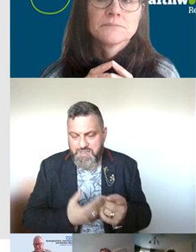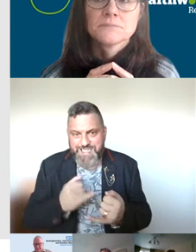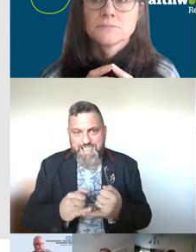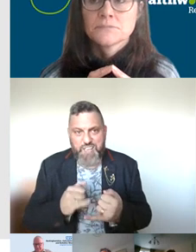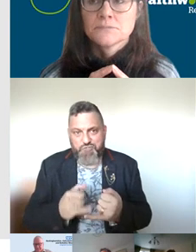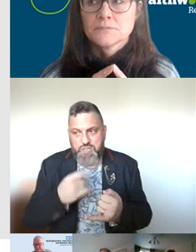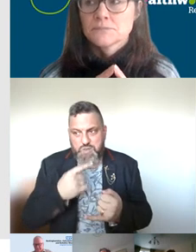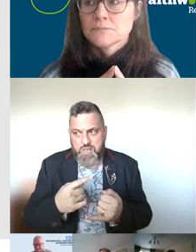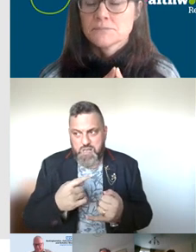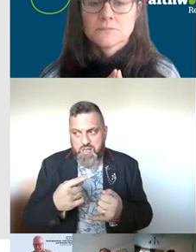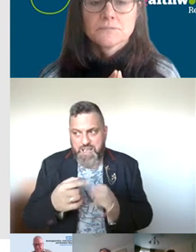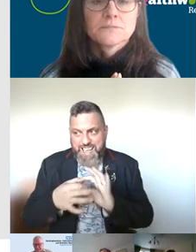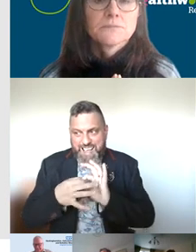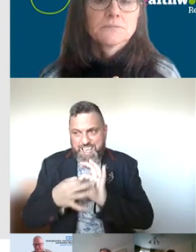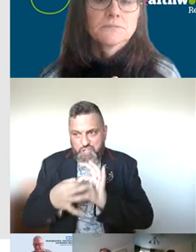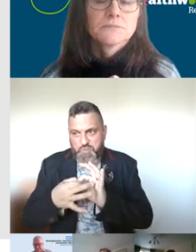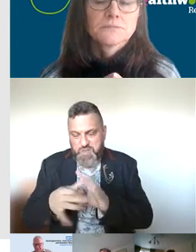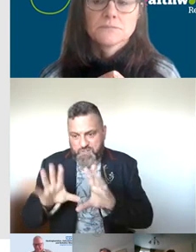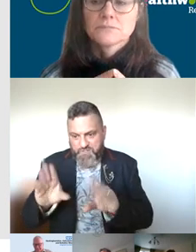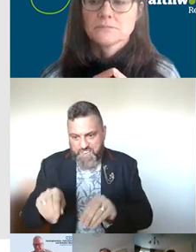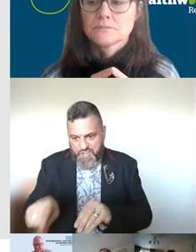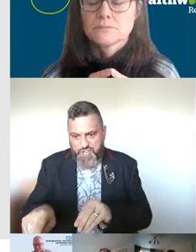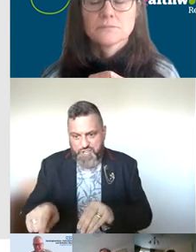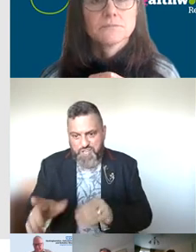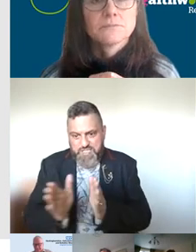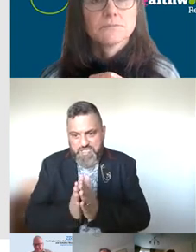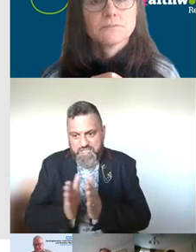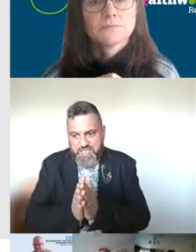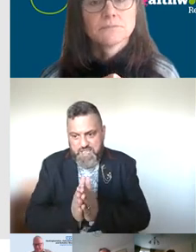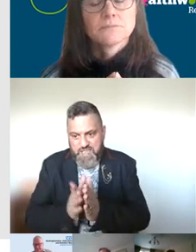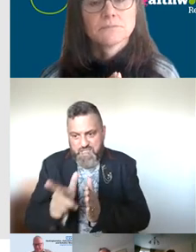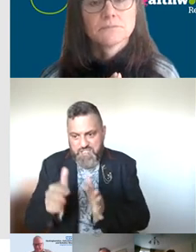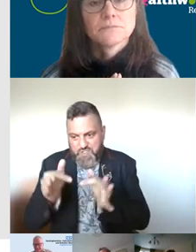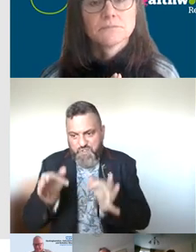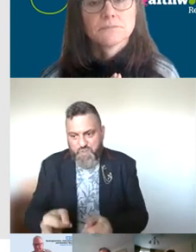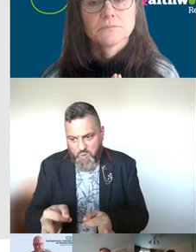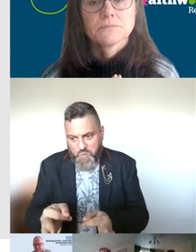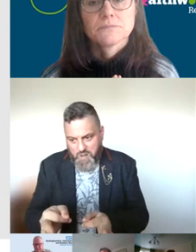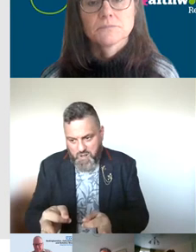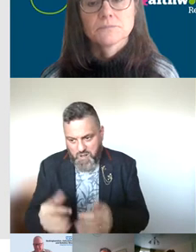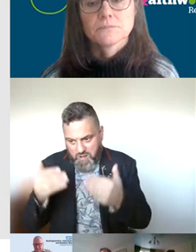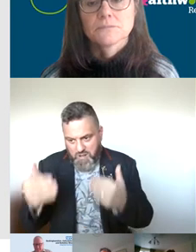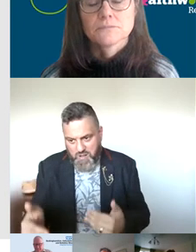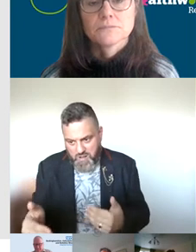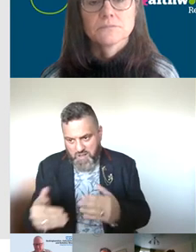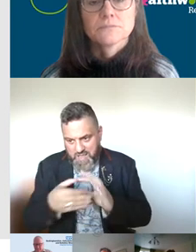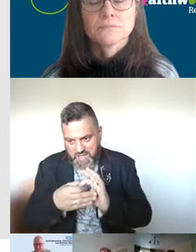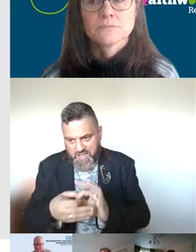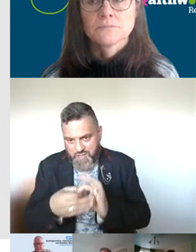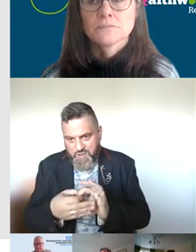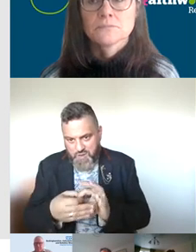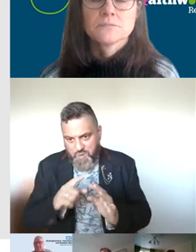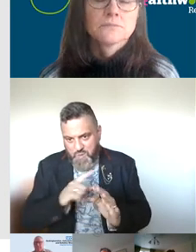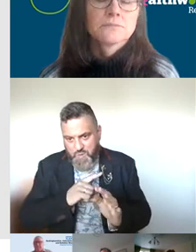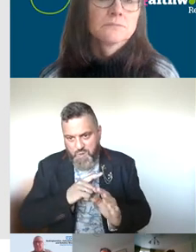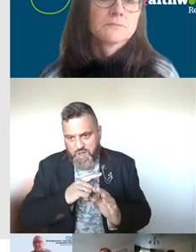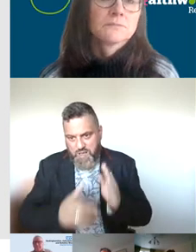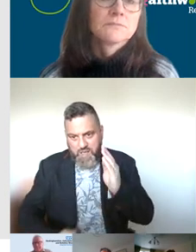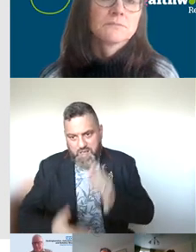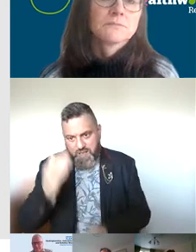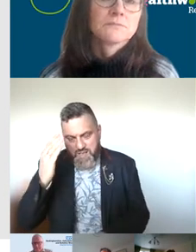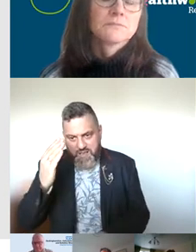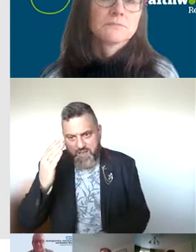So, as you said, the engagement period ends this Sunday. So that's the formal period of engagement. The reason why we've got to close it